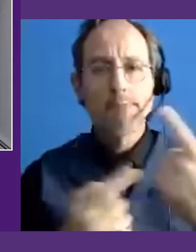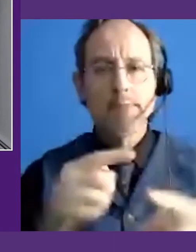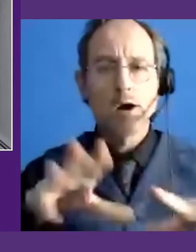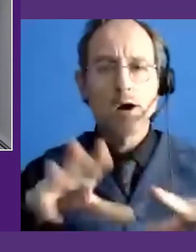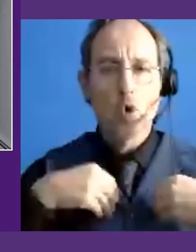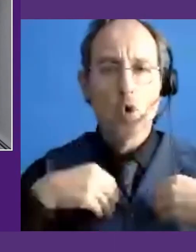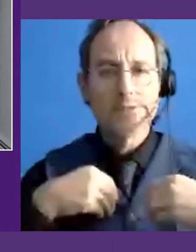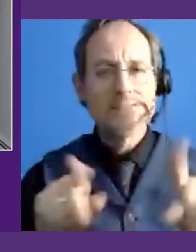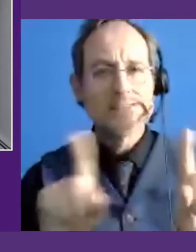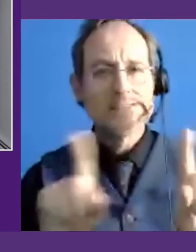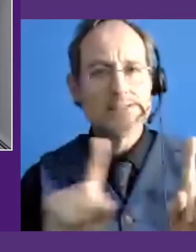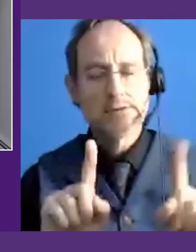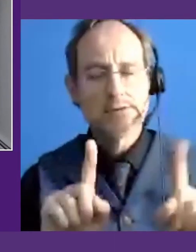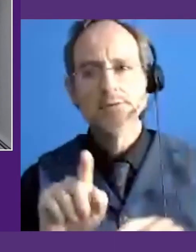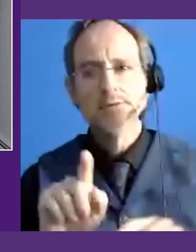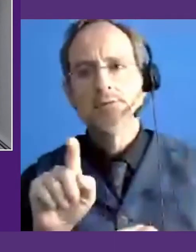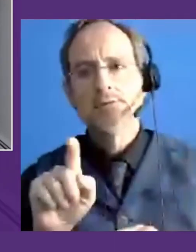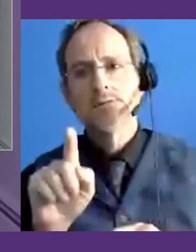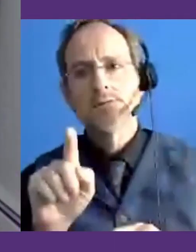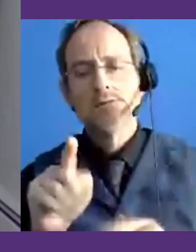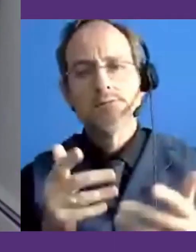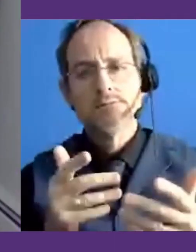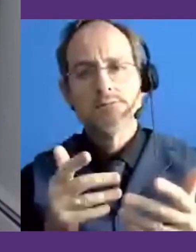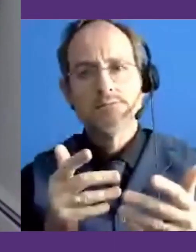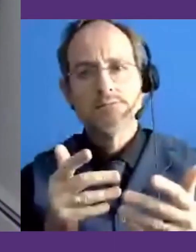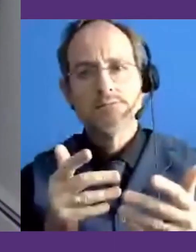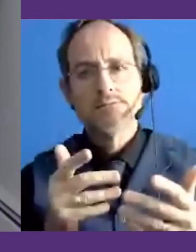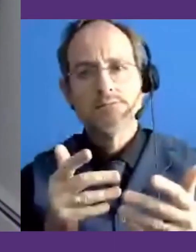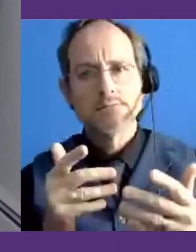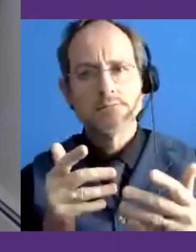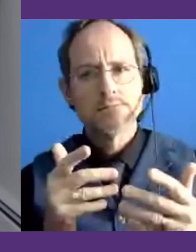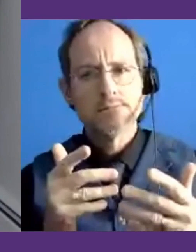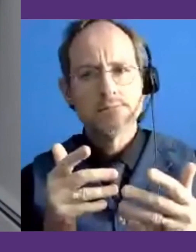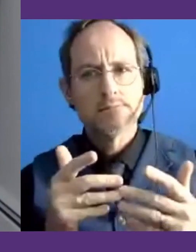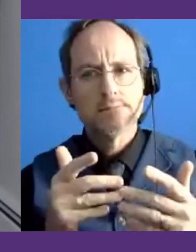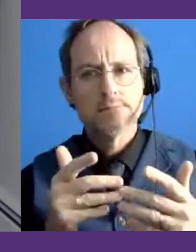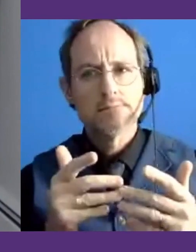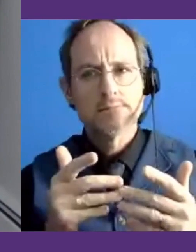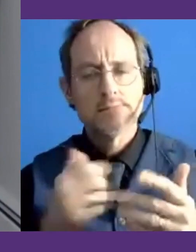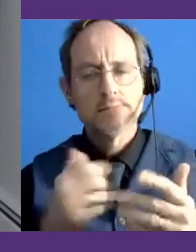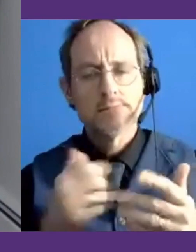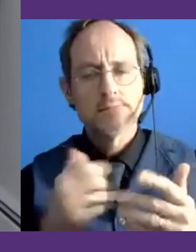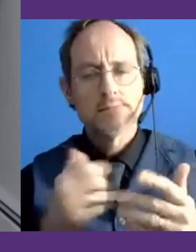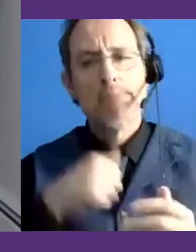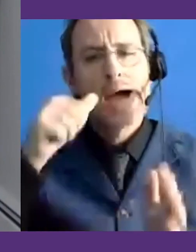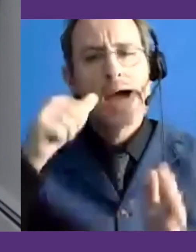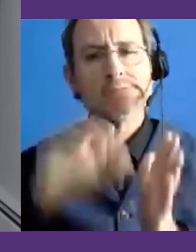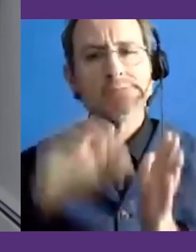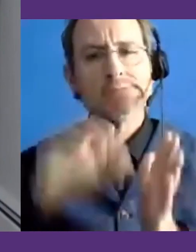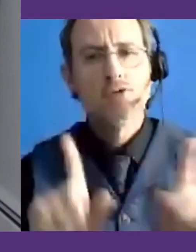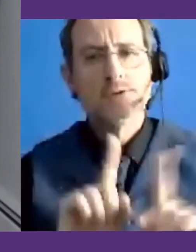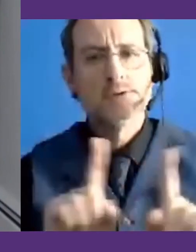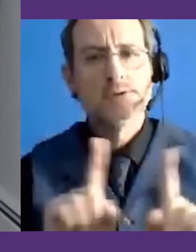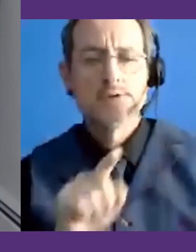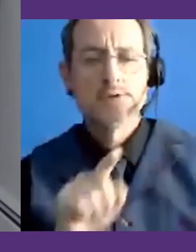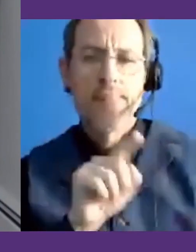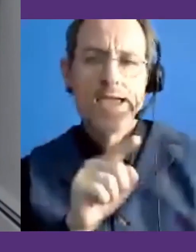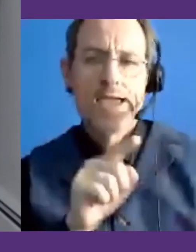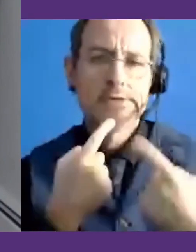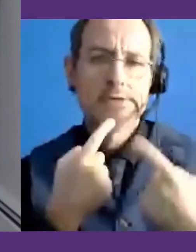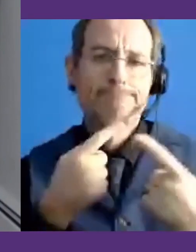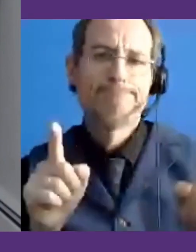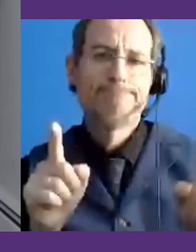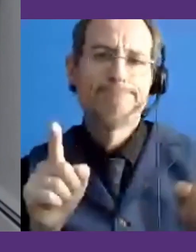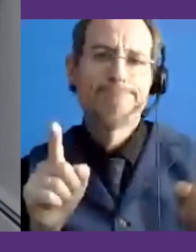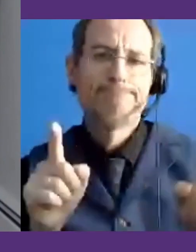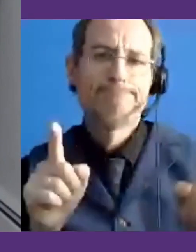the. In my experience, they have said, do what you want, publish what you